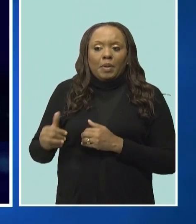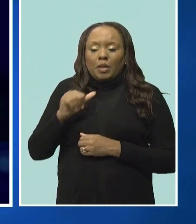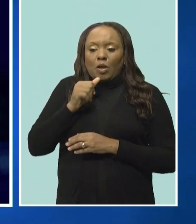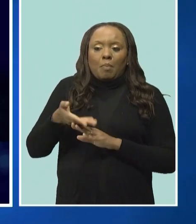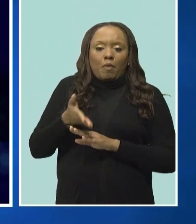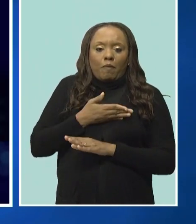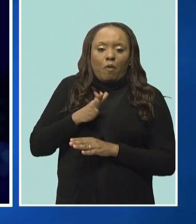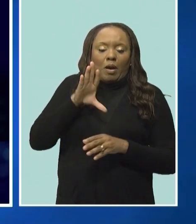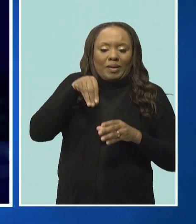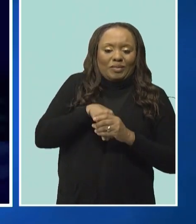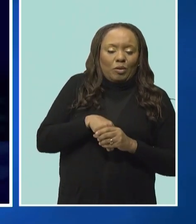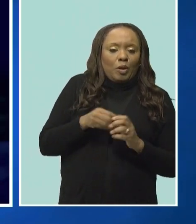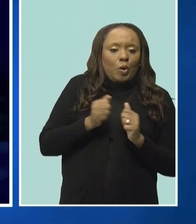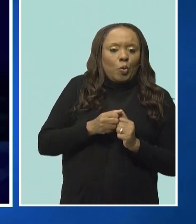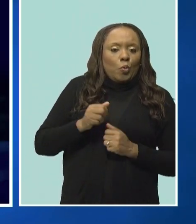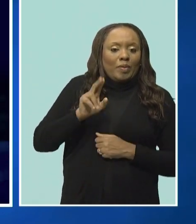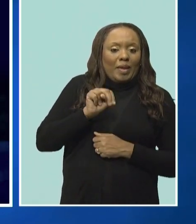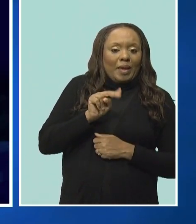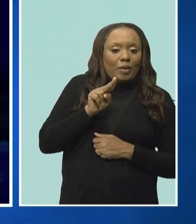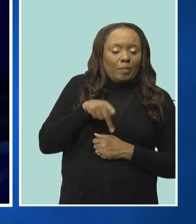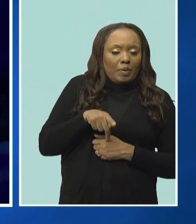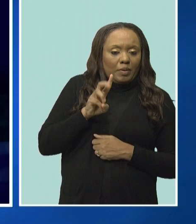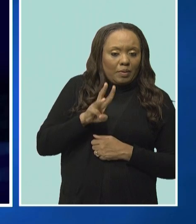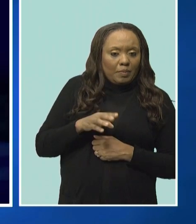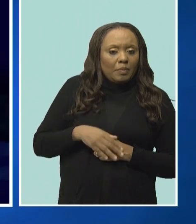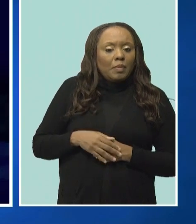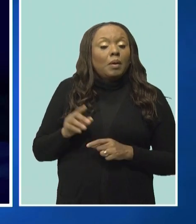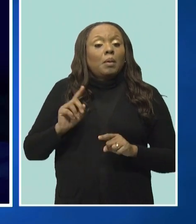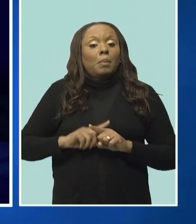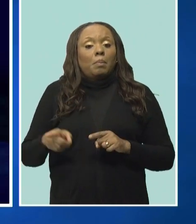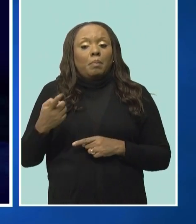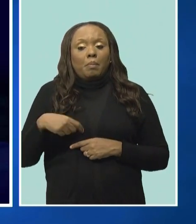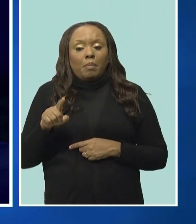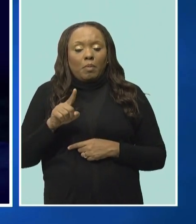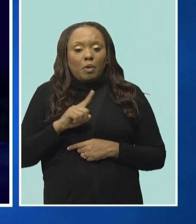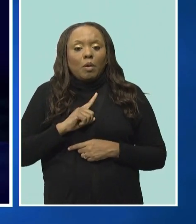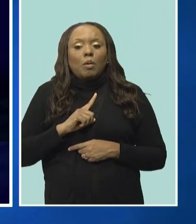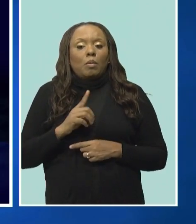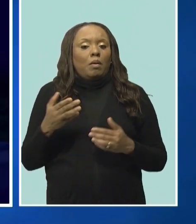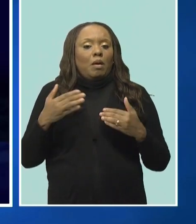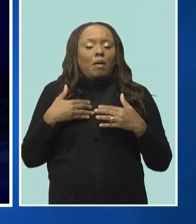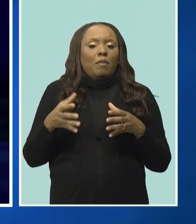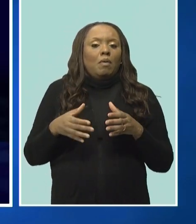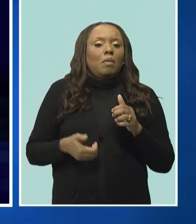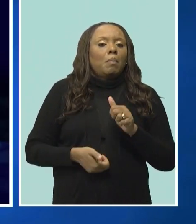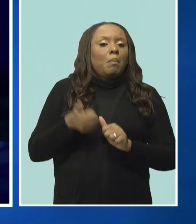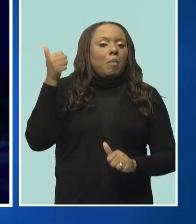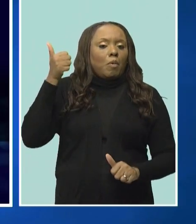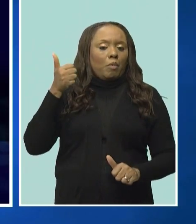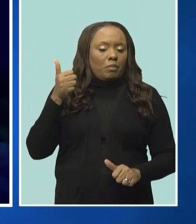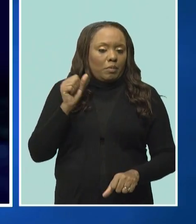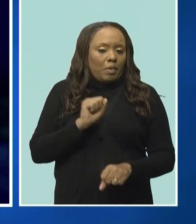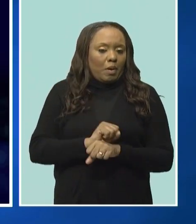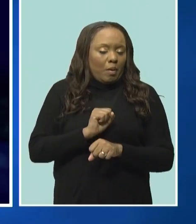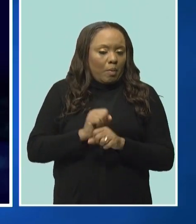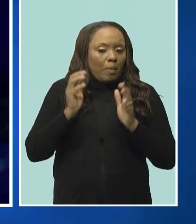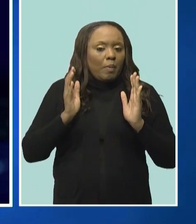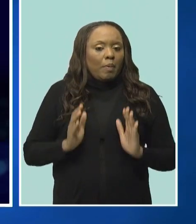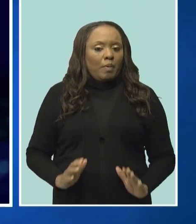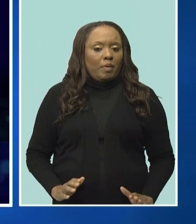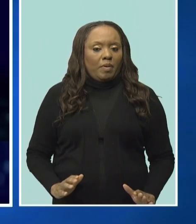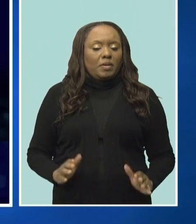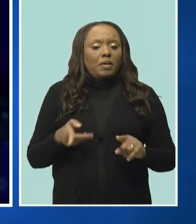say that AUPWA, we service the vast majority of the workers at